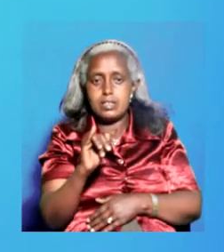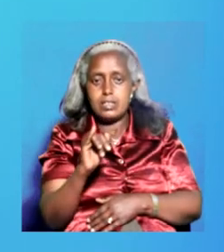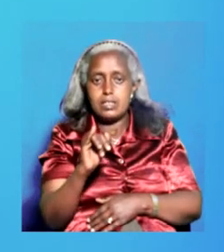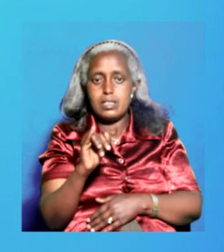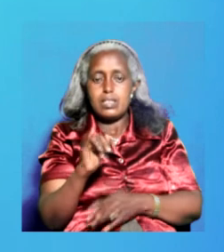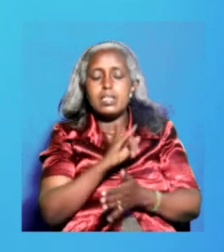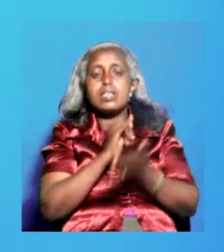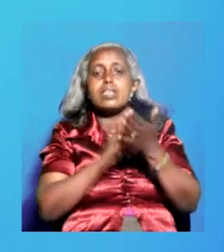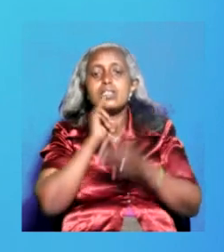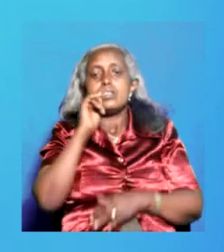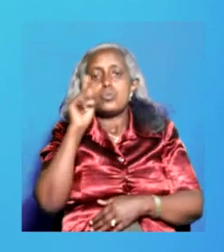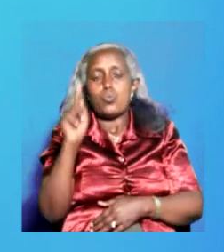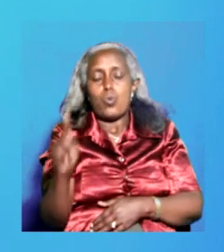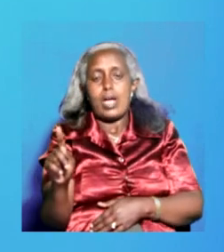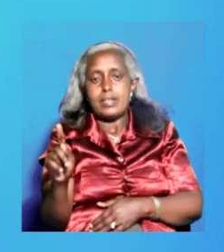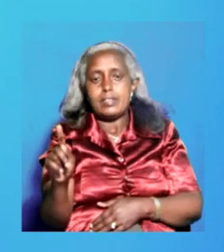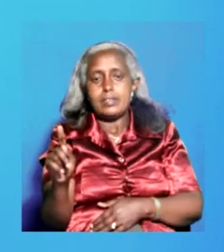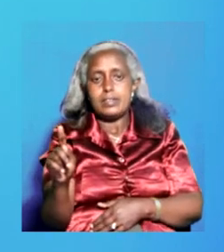1.